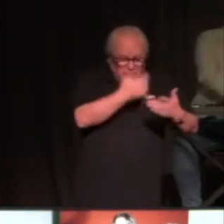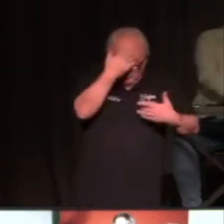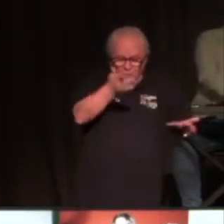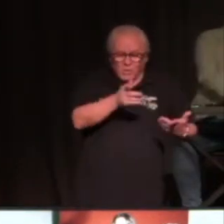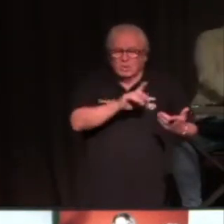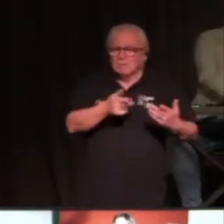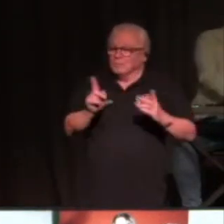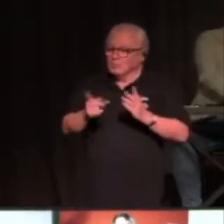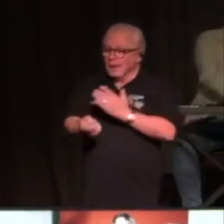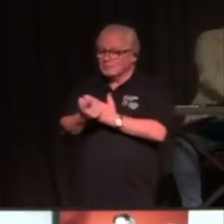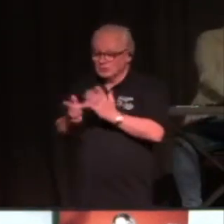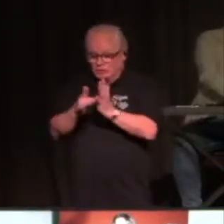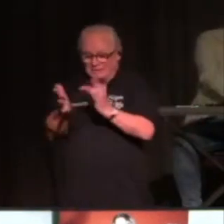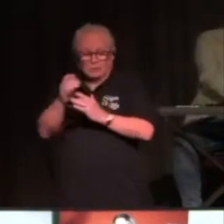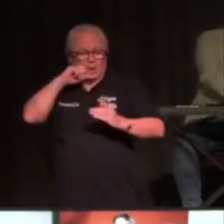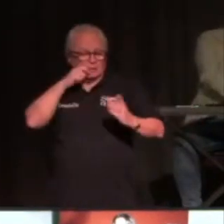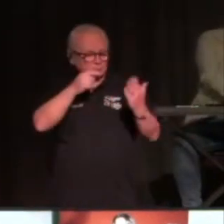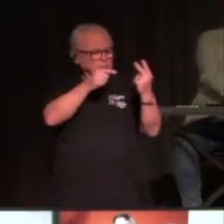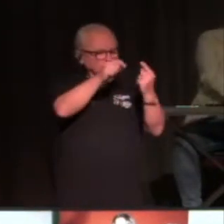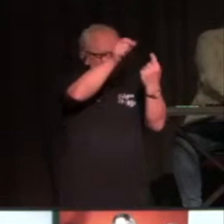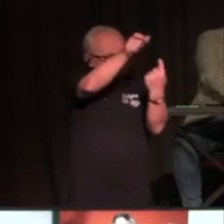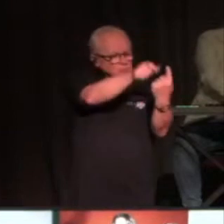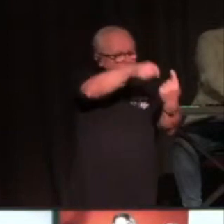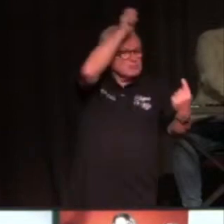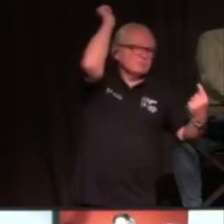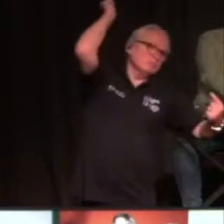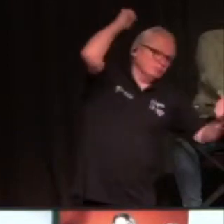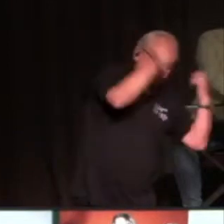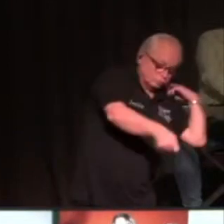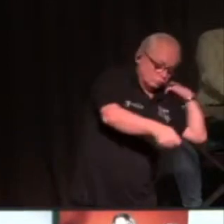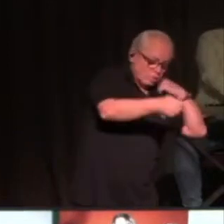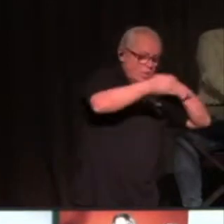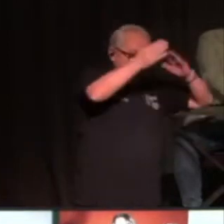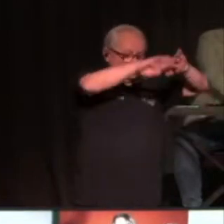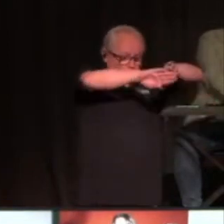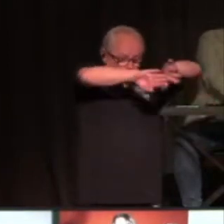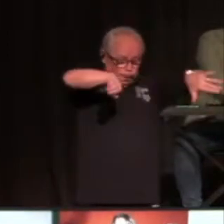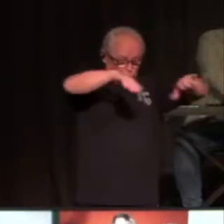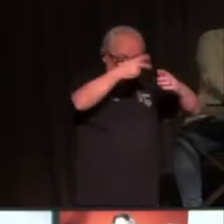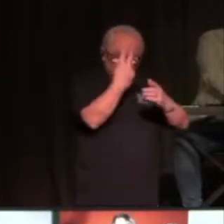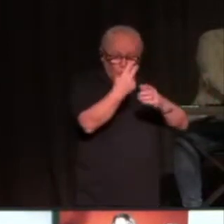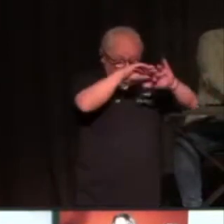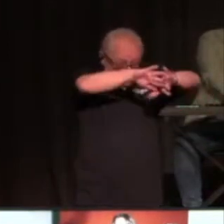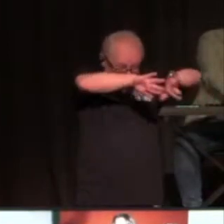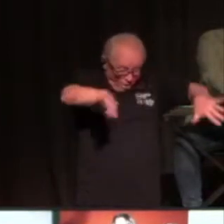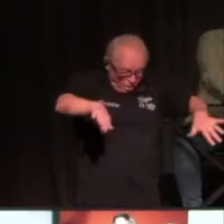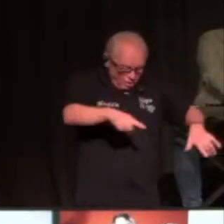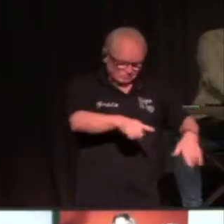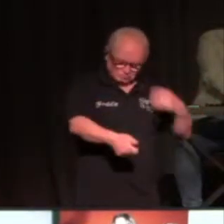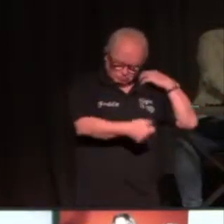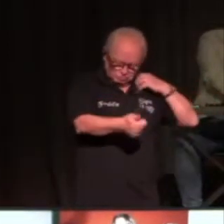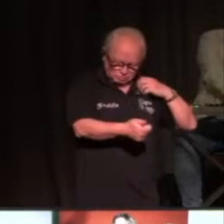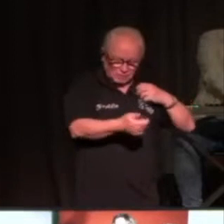cut him in two. And appoint him his portion with the hypocrites.